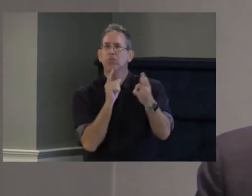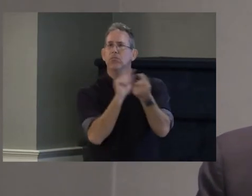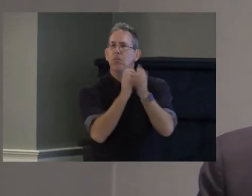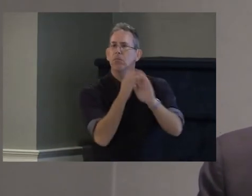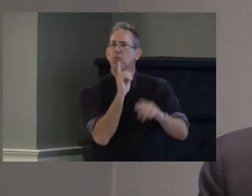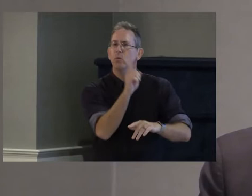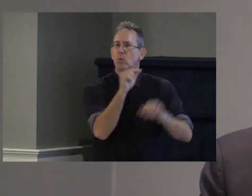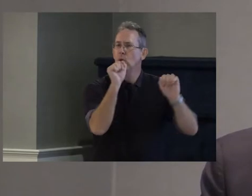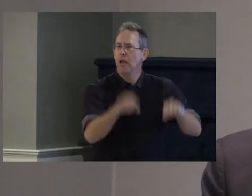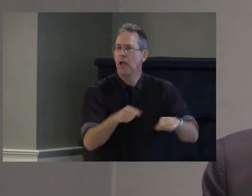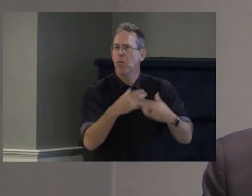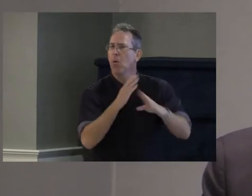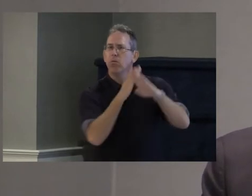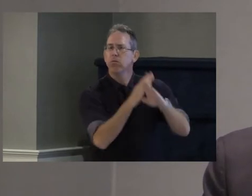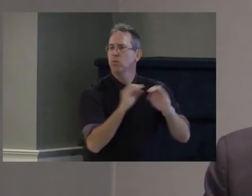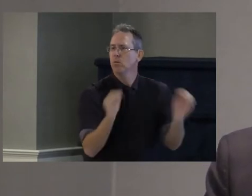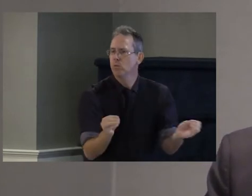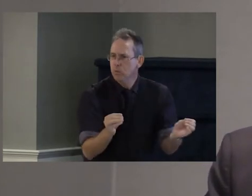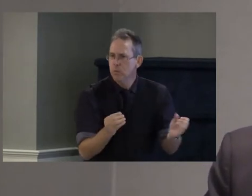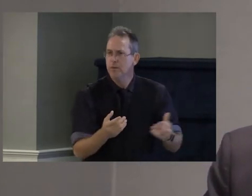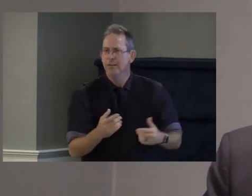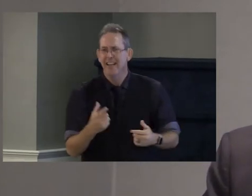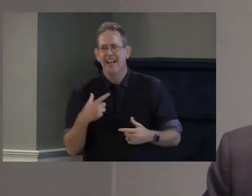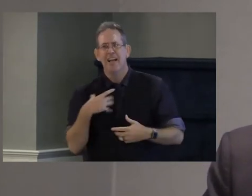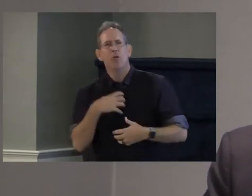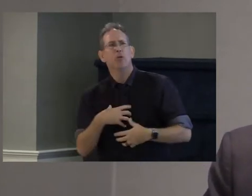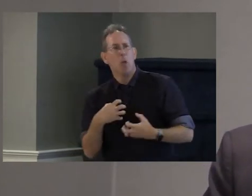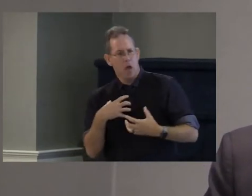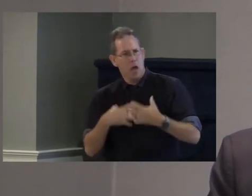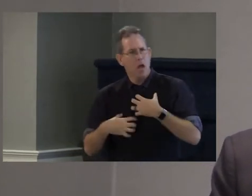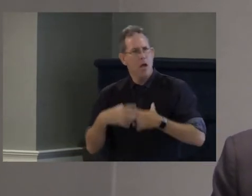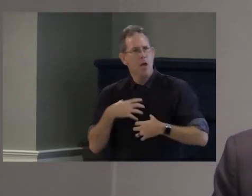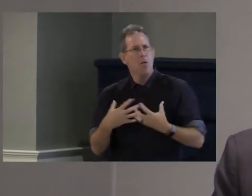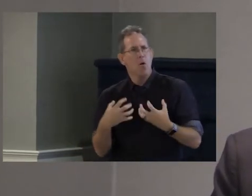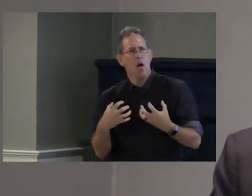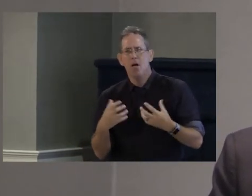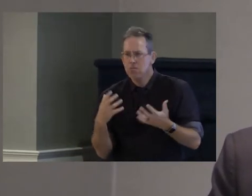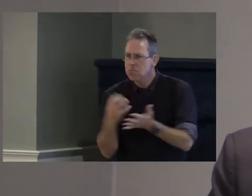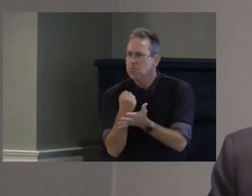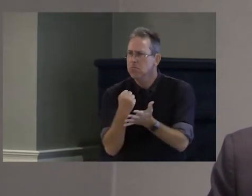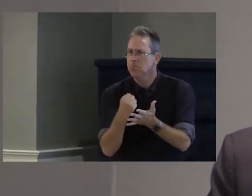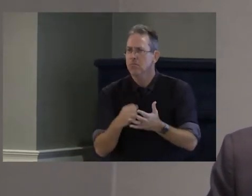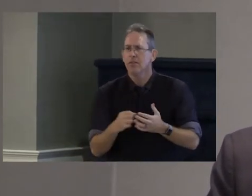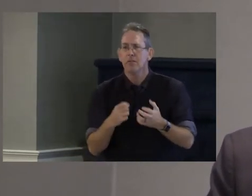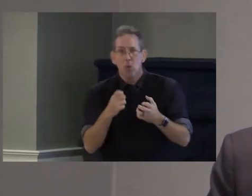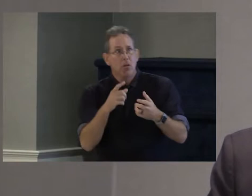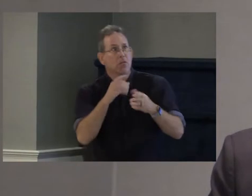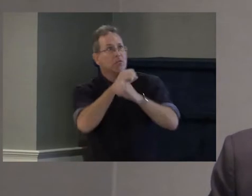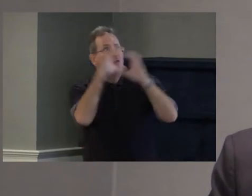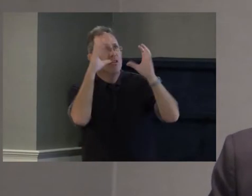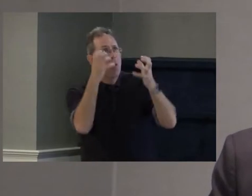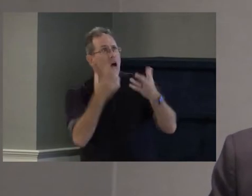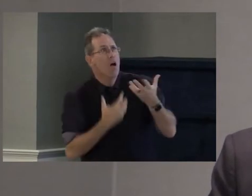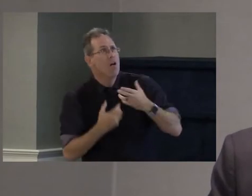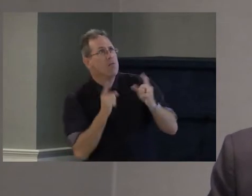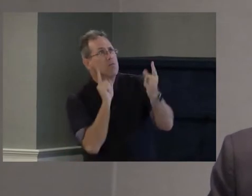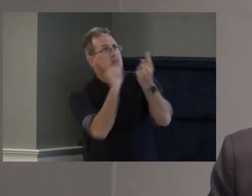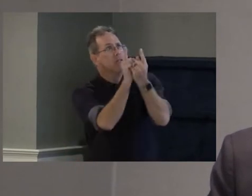that hope and that desire to make sure we keep working at that realization, which is not yet